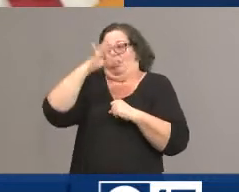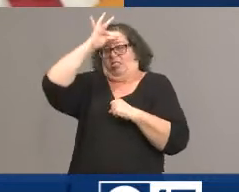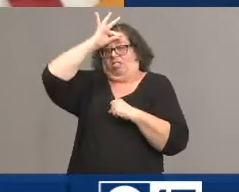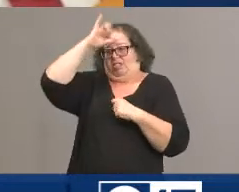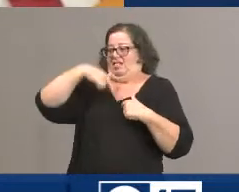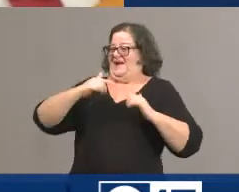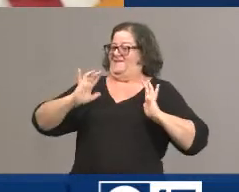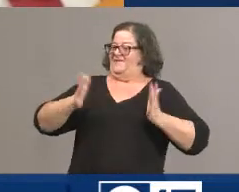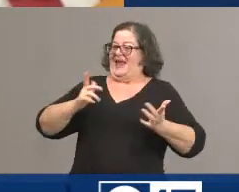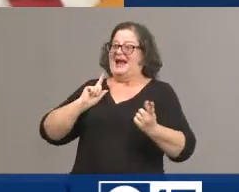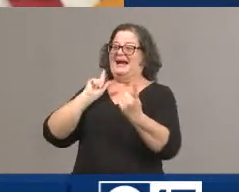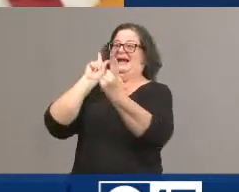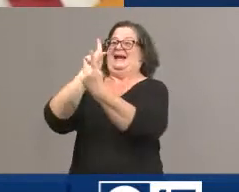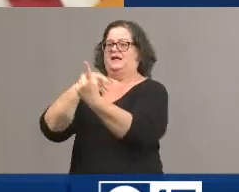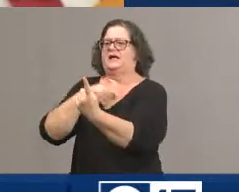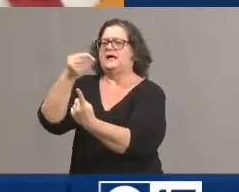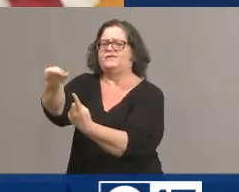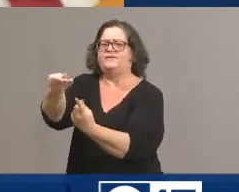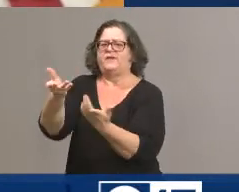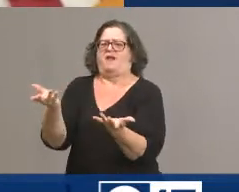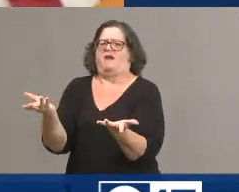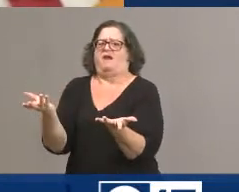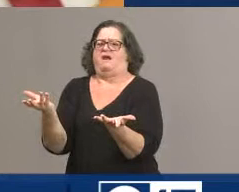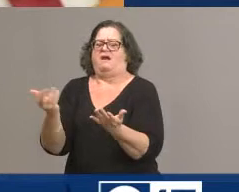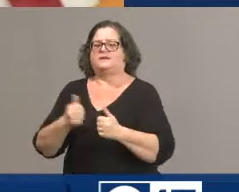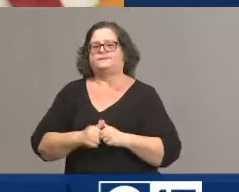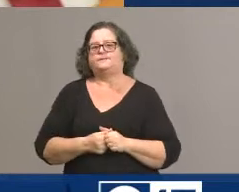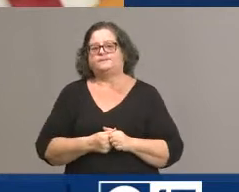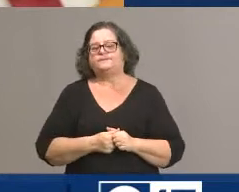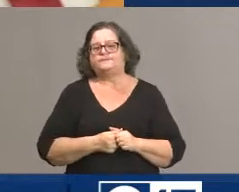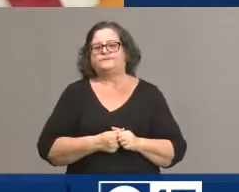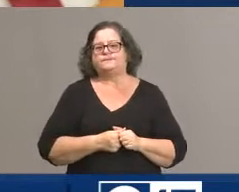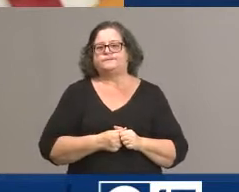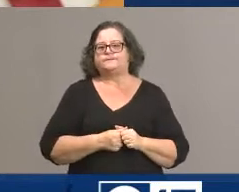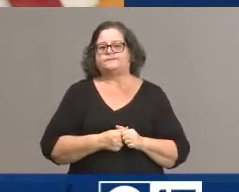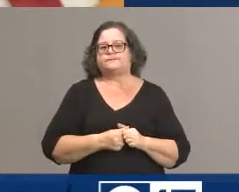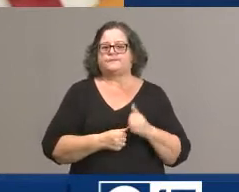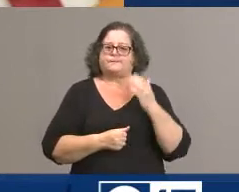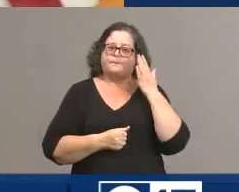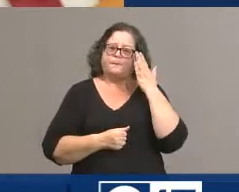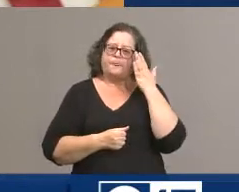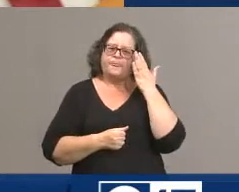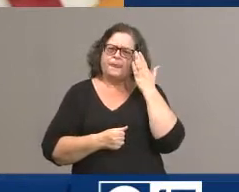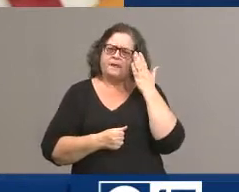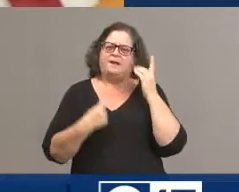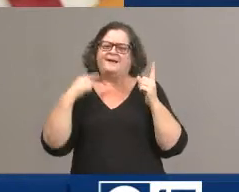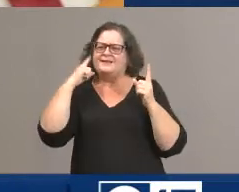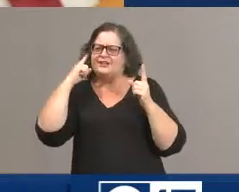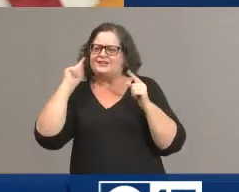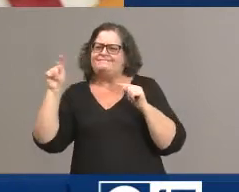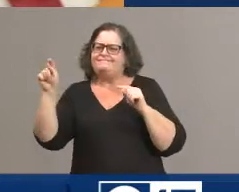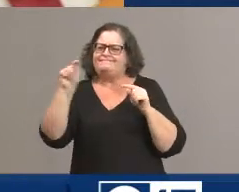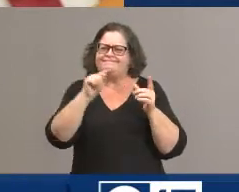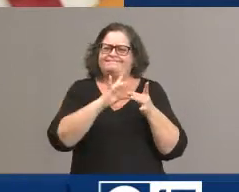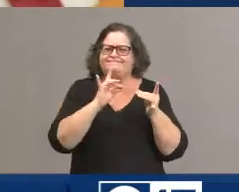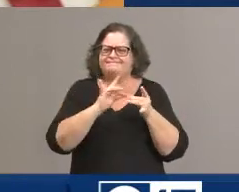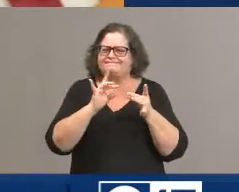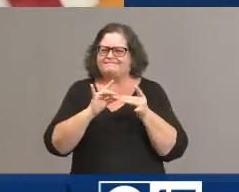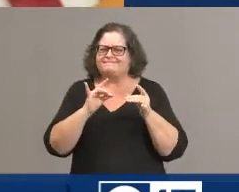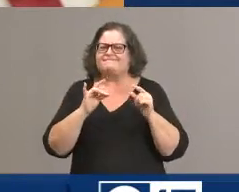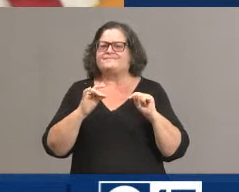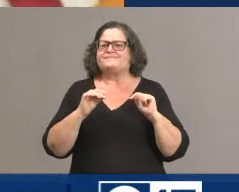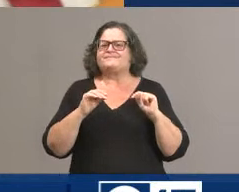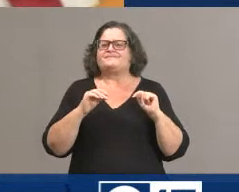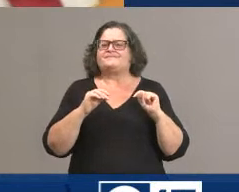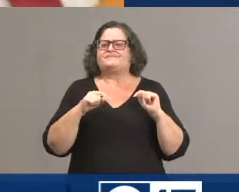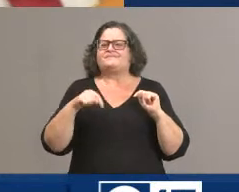So we heard a lot about the troubles that Arizonans were having getting tested, not this past